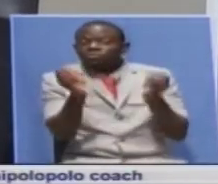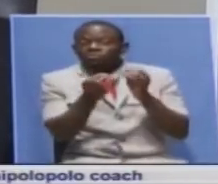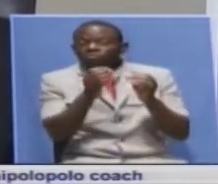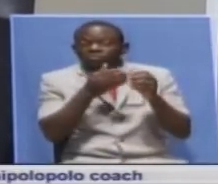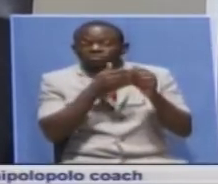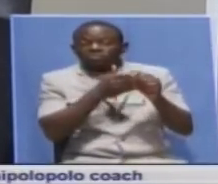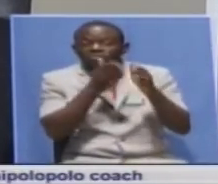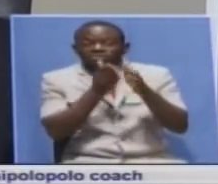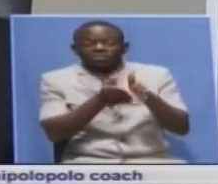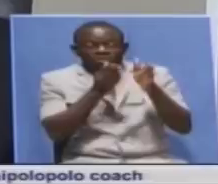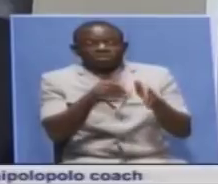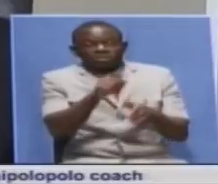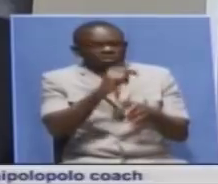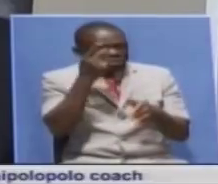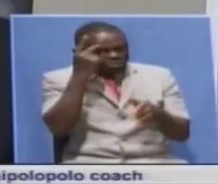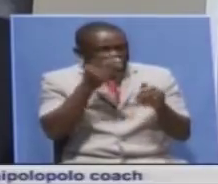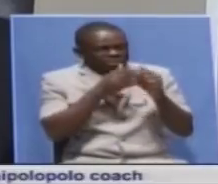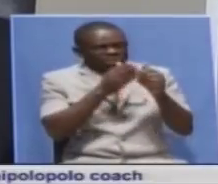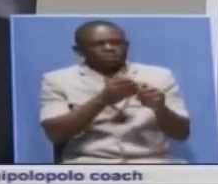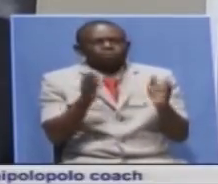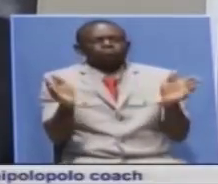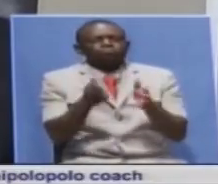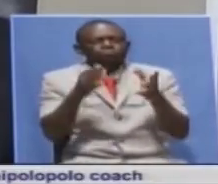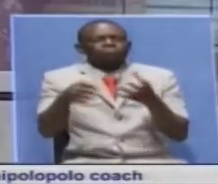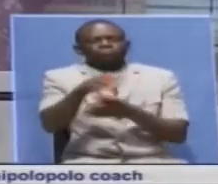agitating violence.